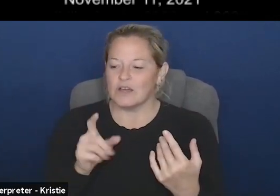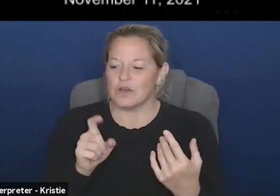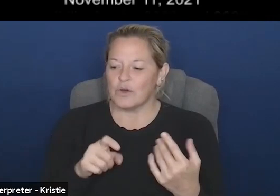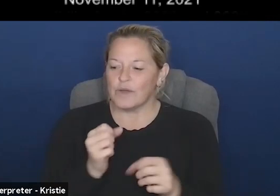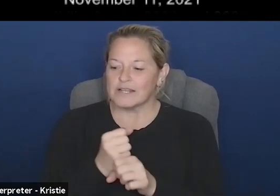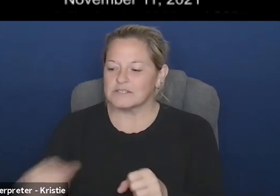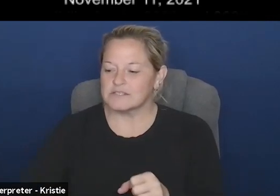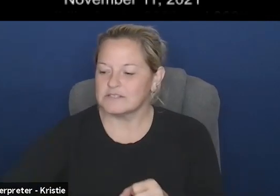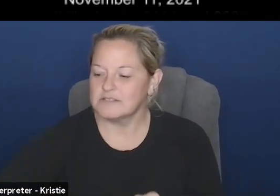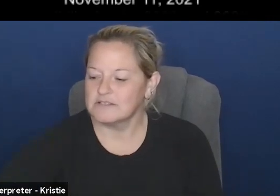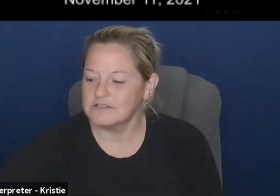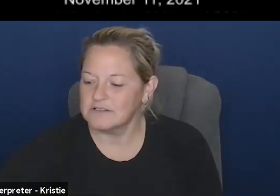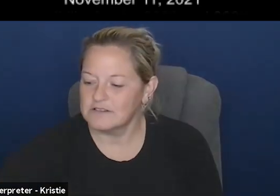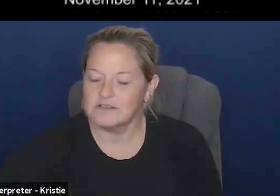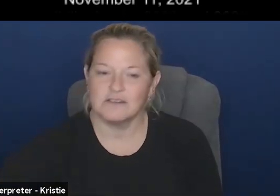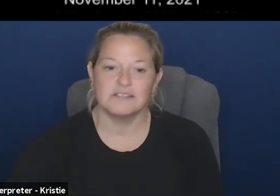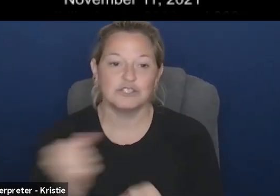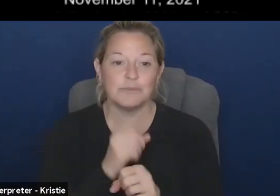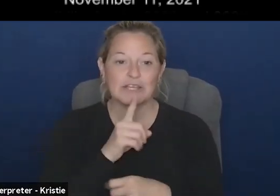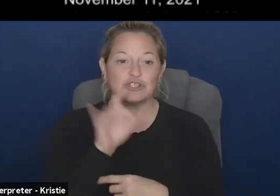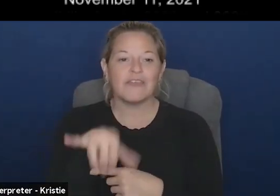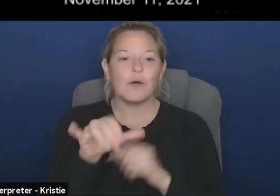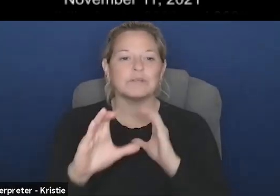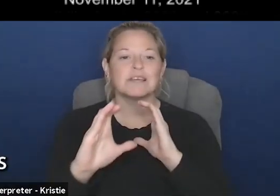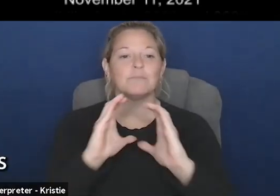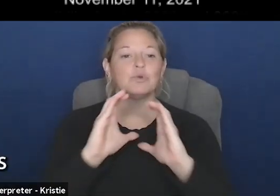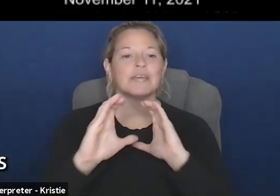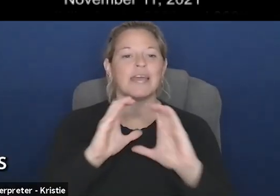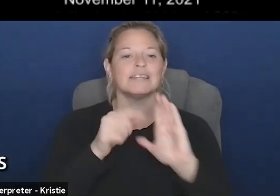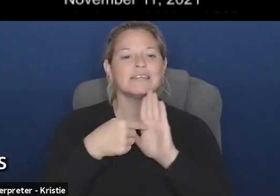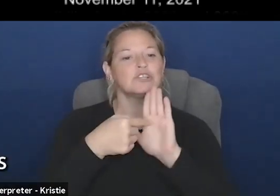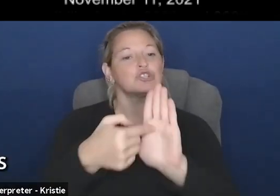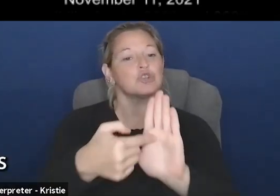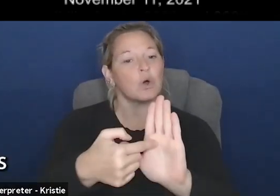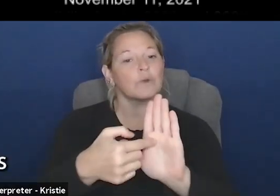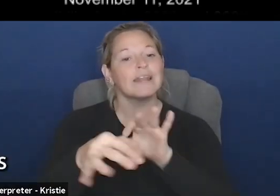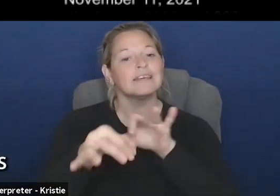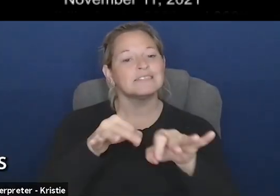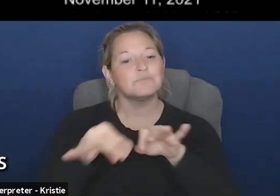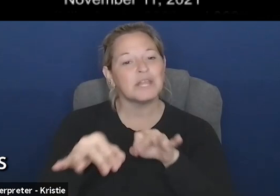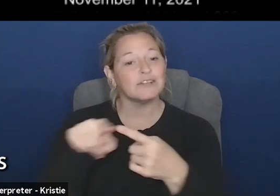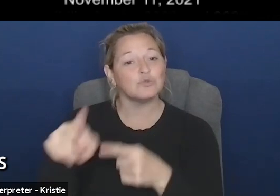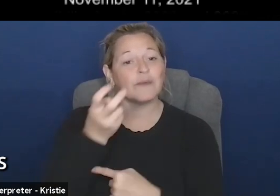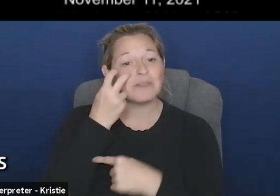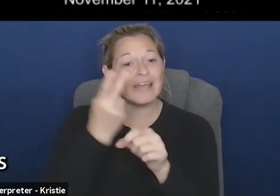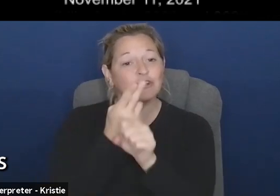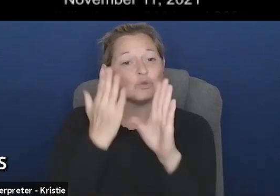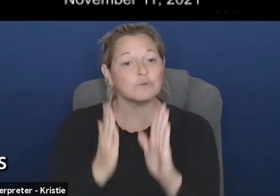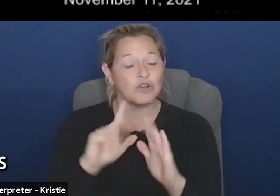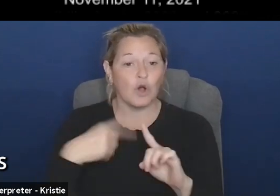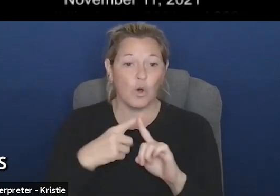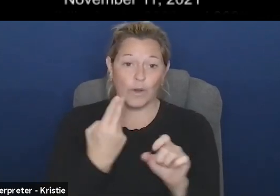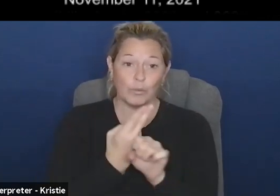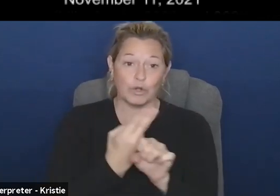something that needs to be communicated clearly to a blind user, because when you're using these interface elements